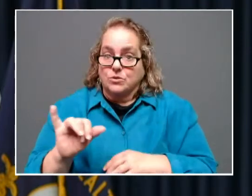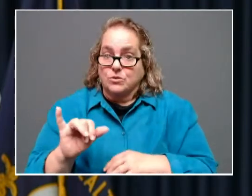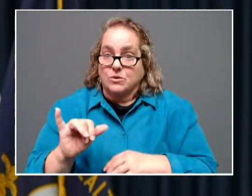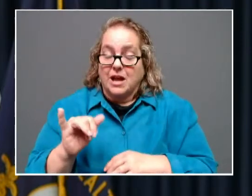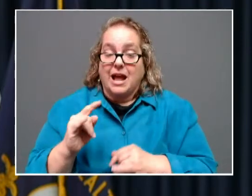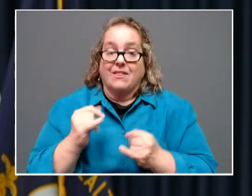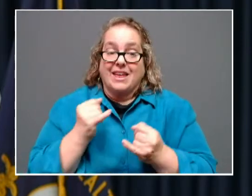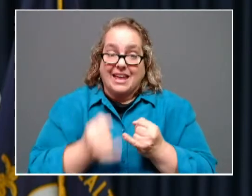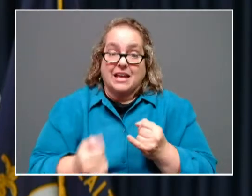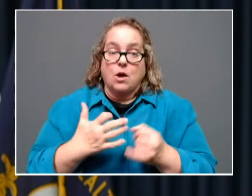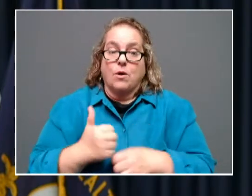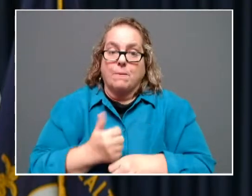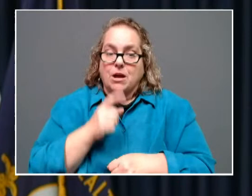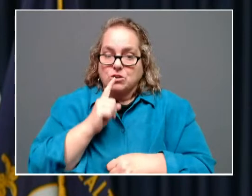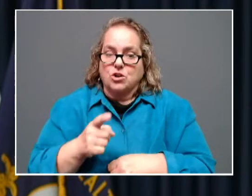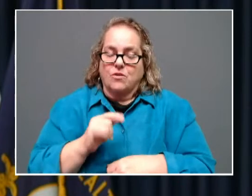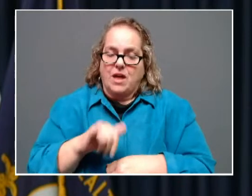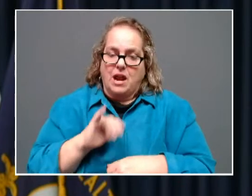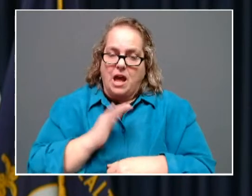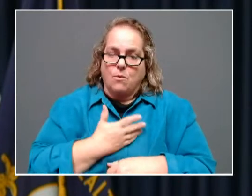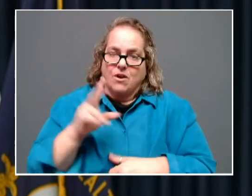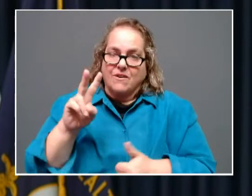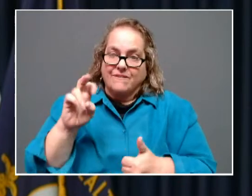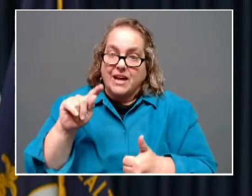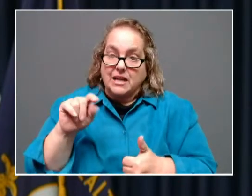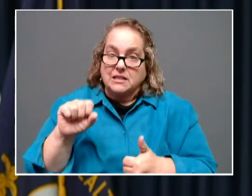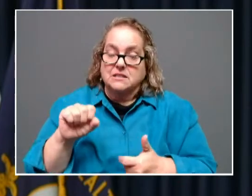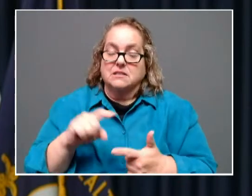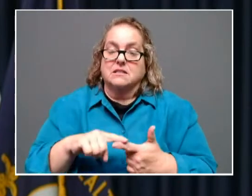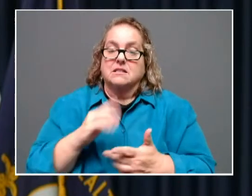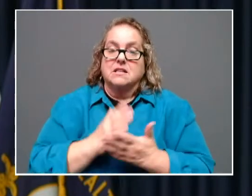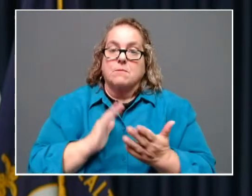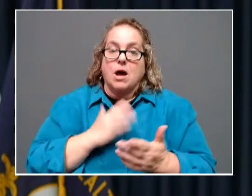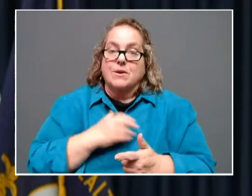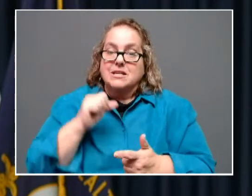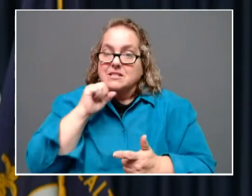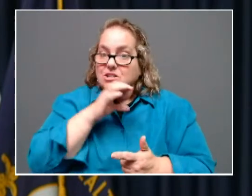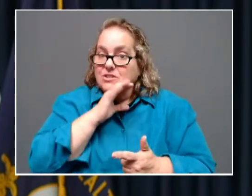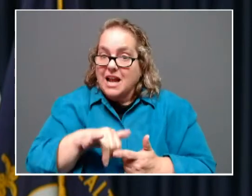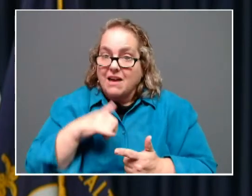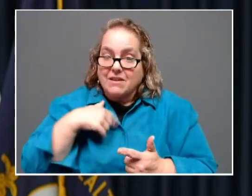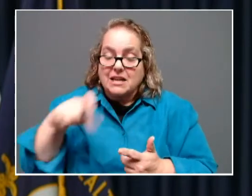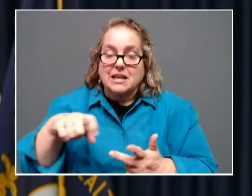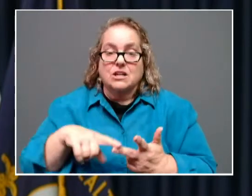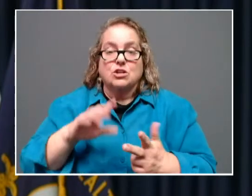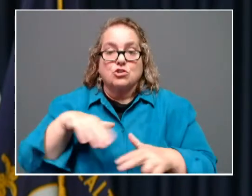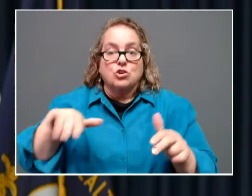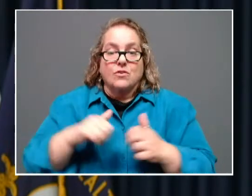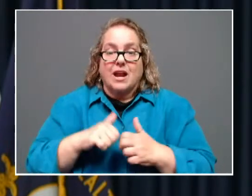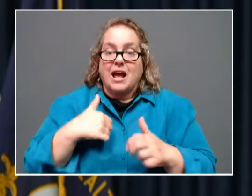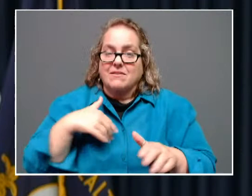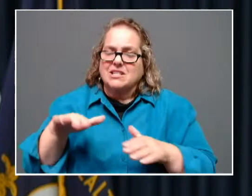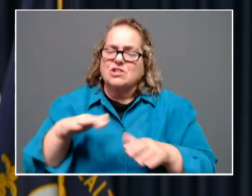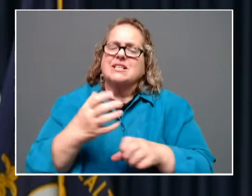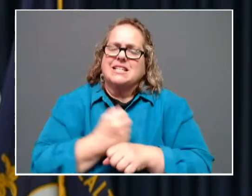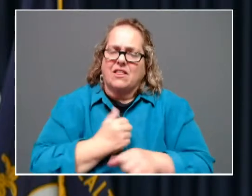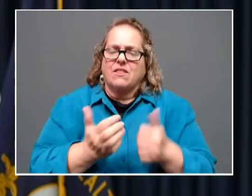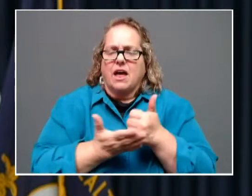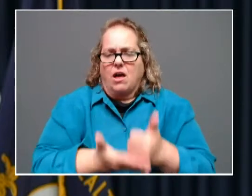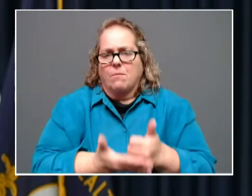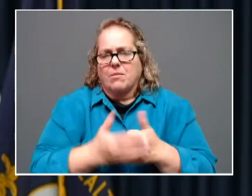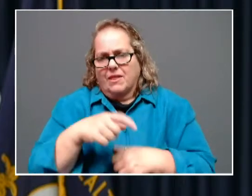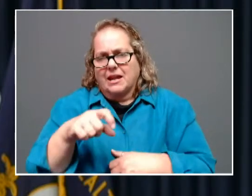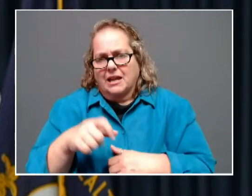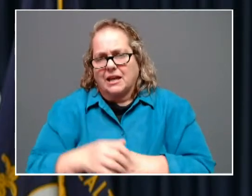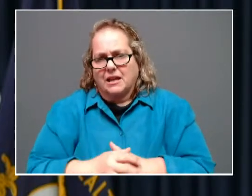make sure our veterans, some of our seniors that have the need, children with seizures, get the help that they need.